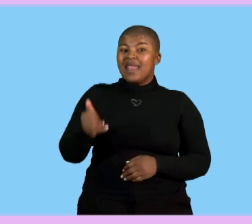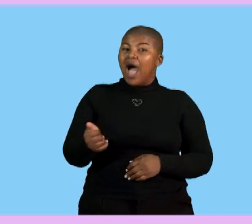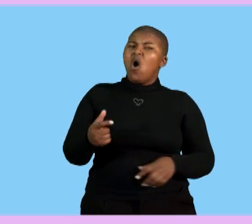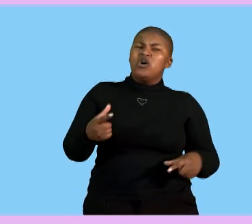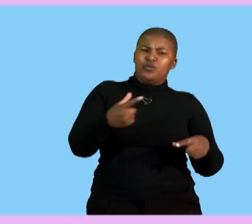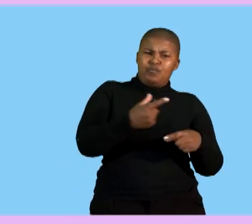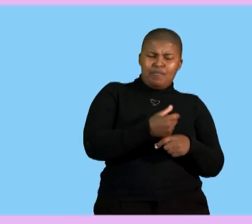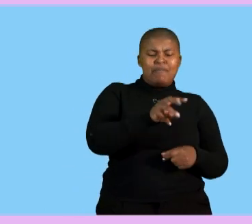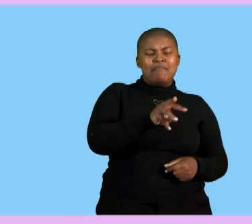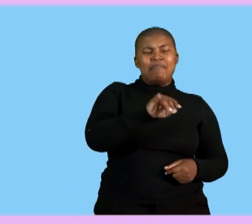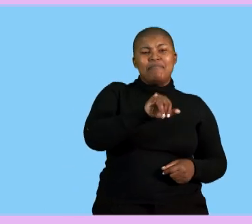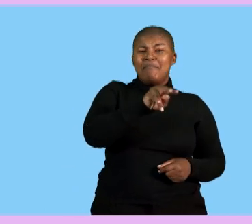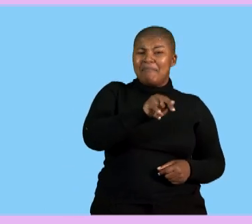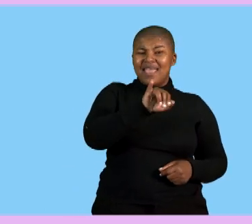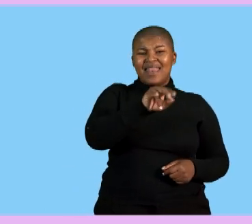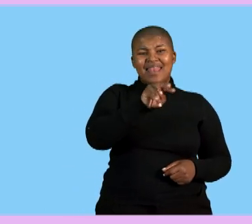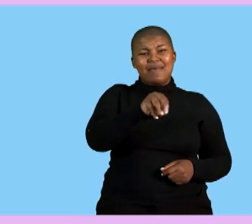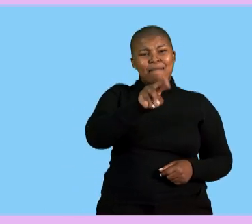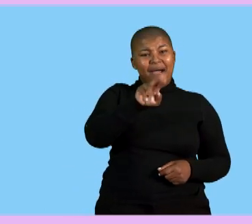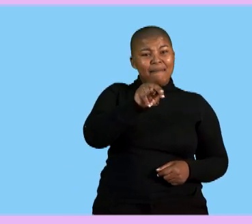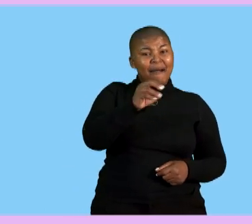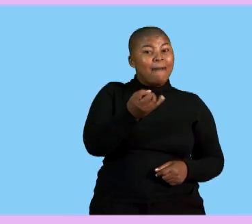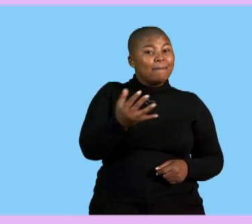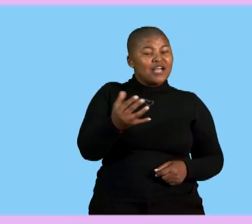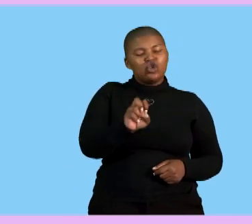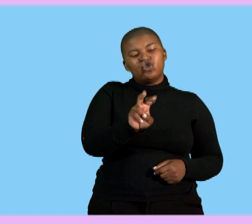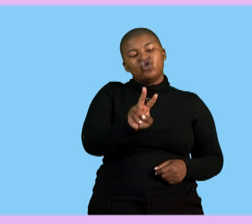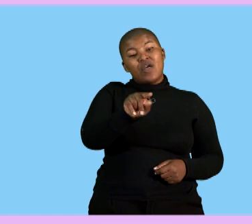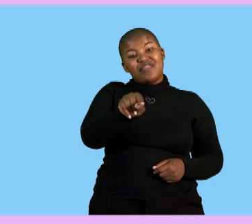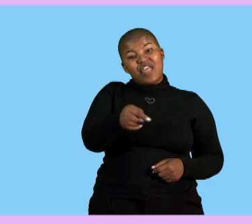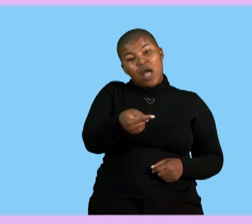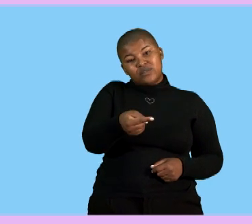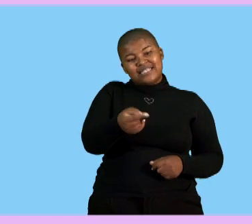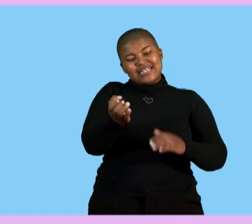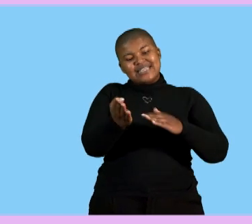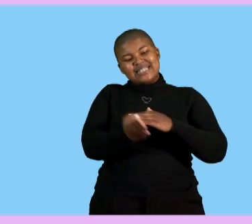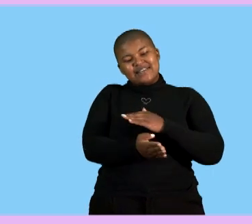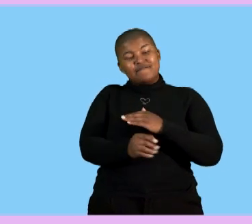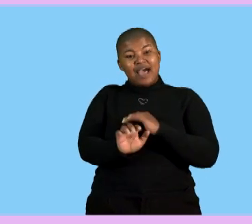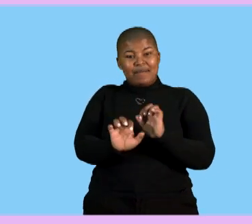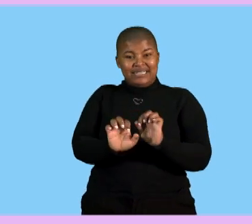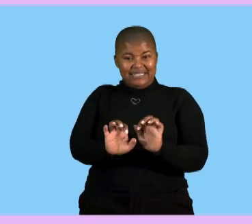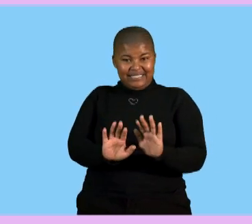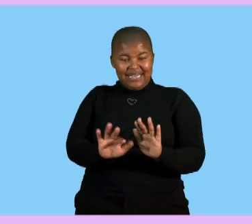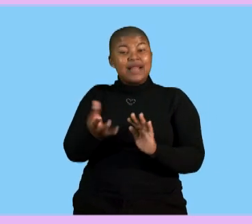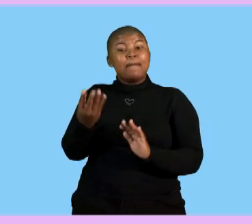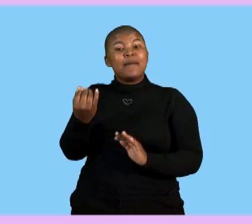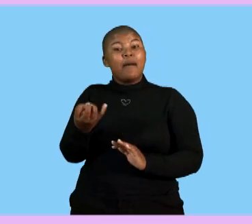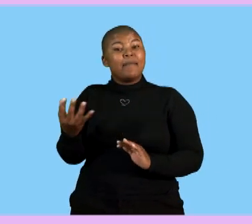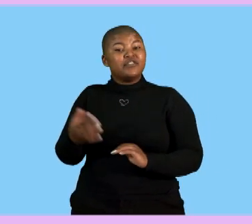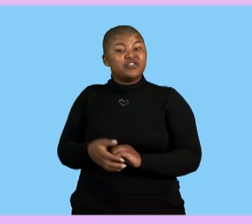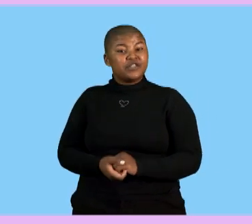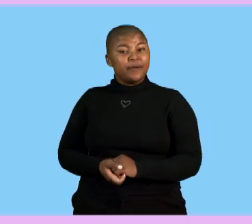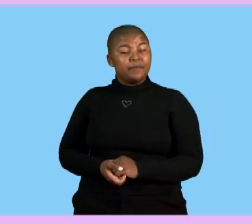then is going to be 2,000 divided by 10,